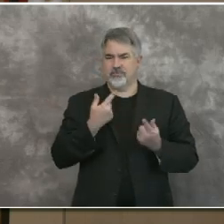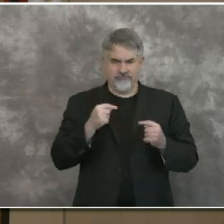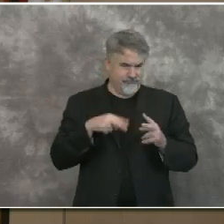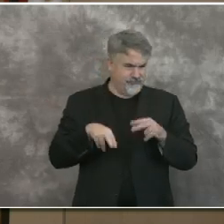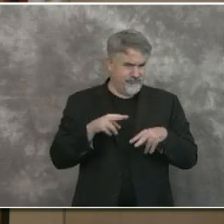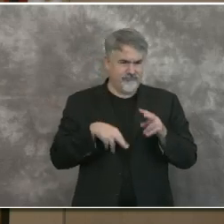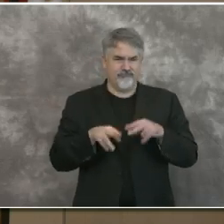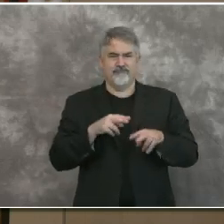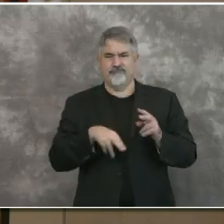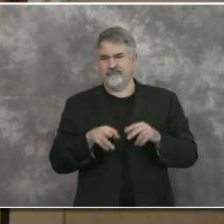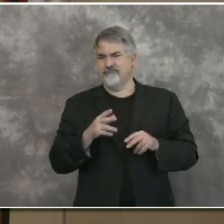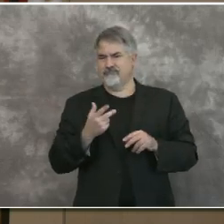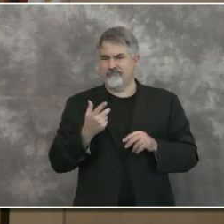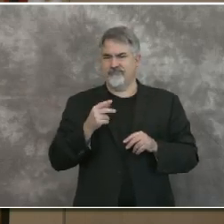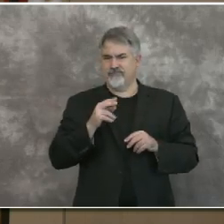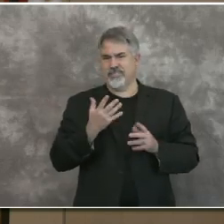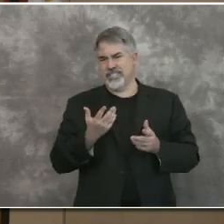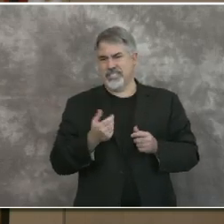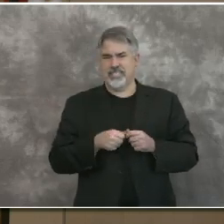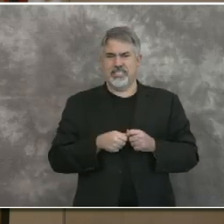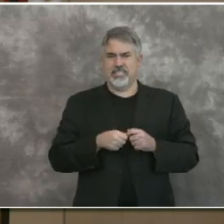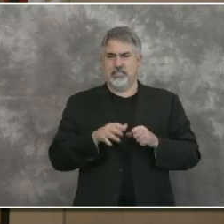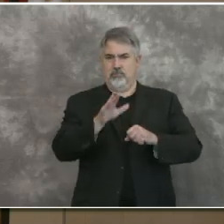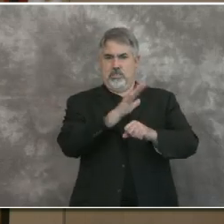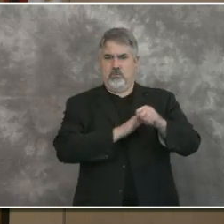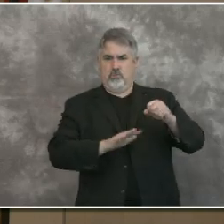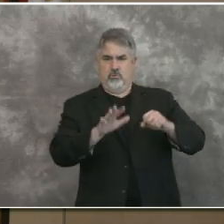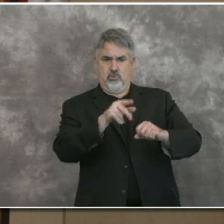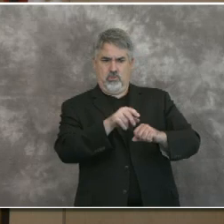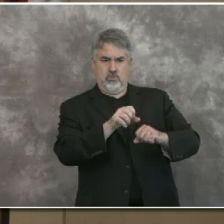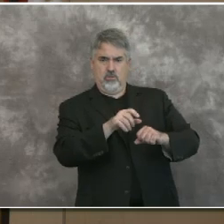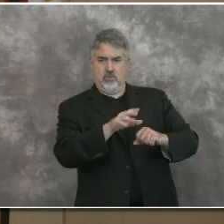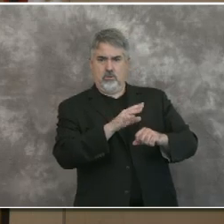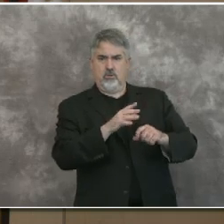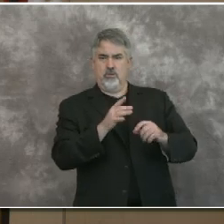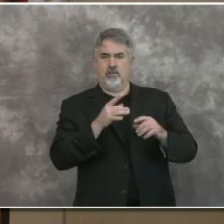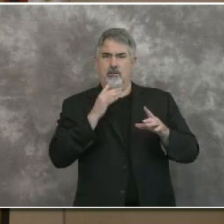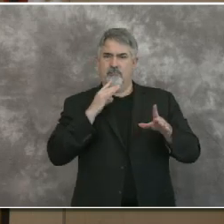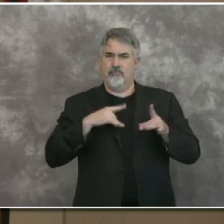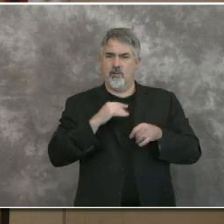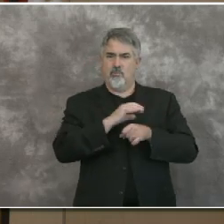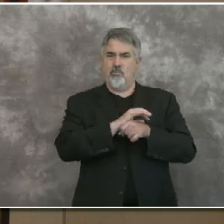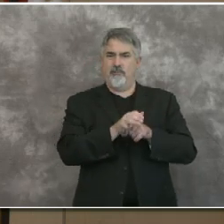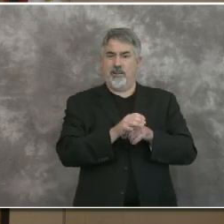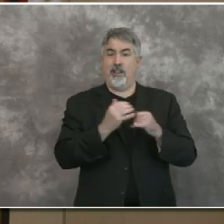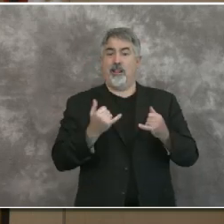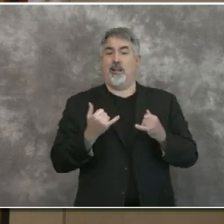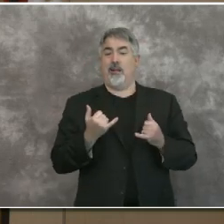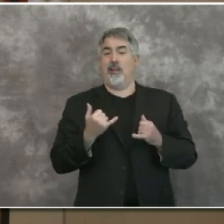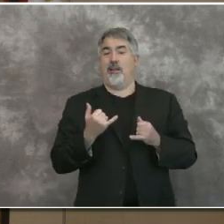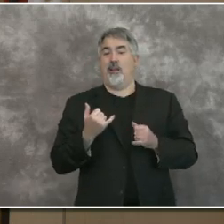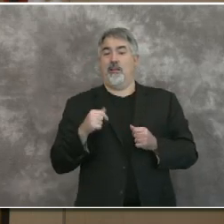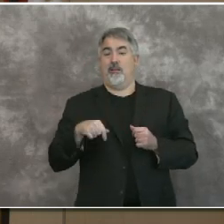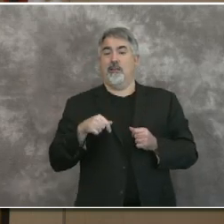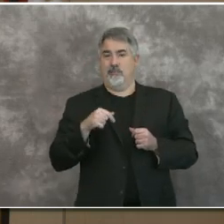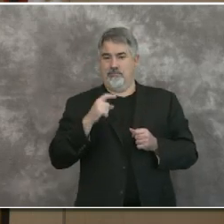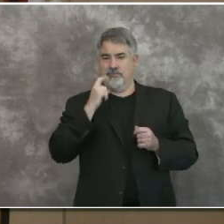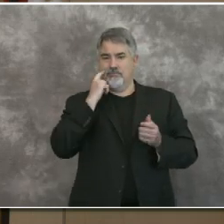the positivity by region. But as you have seen here today, overall, we see that